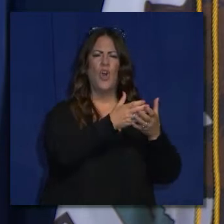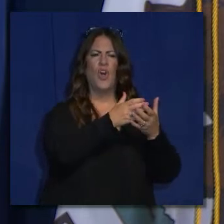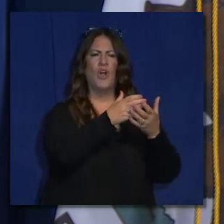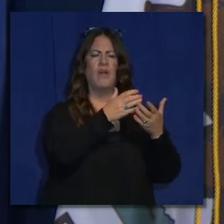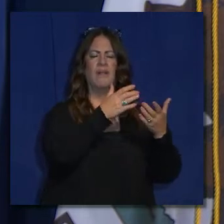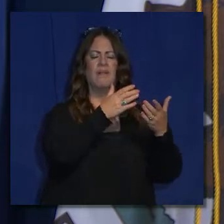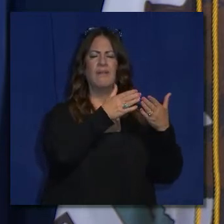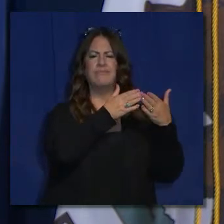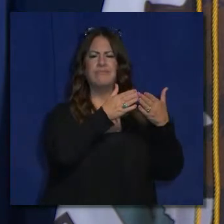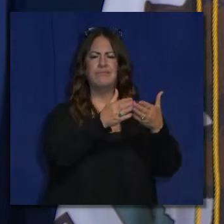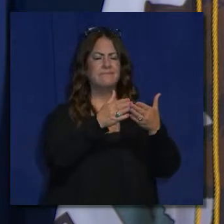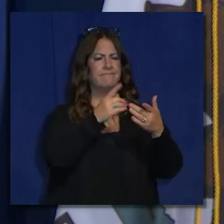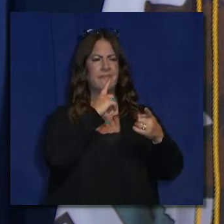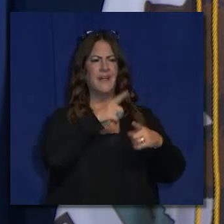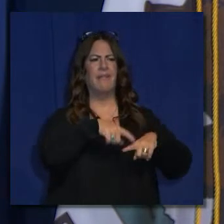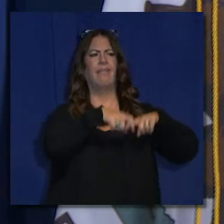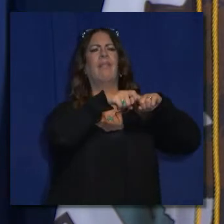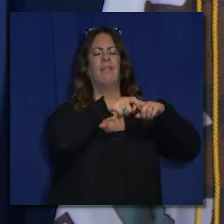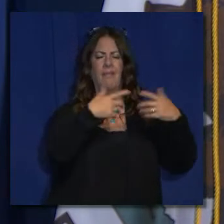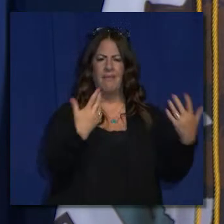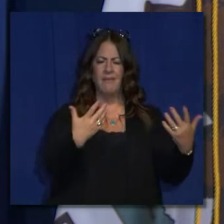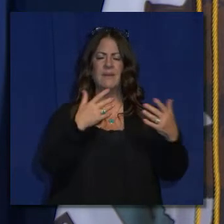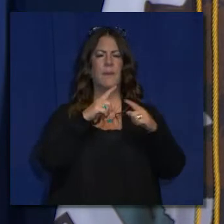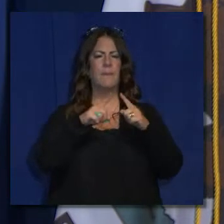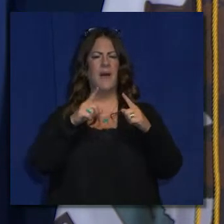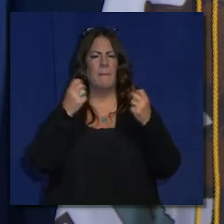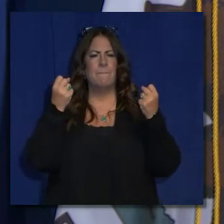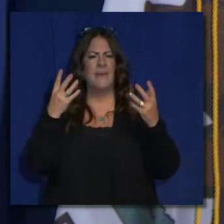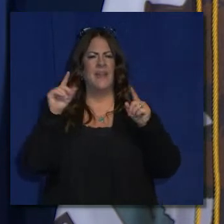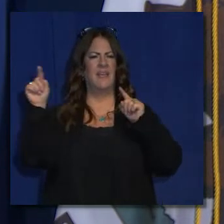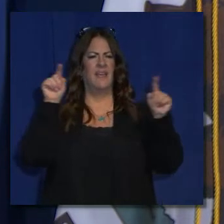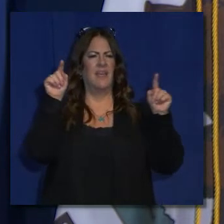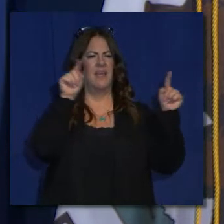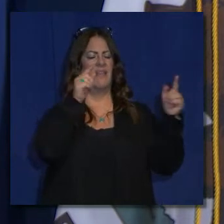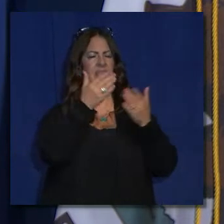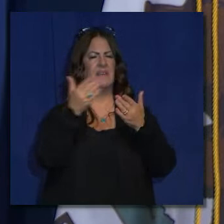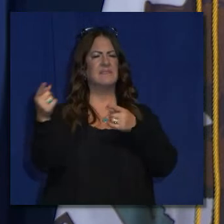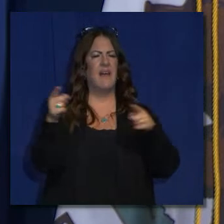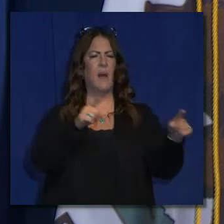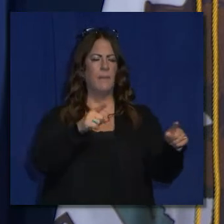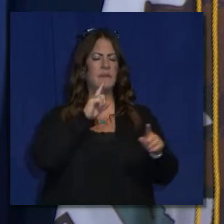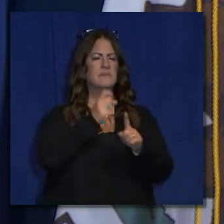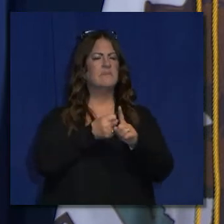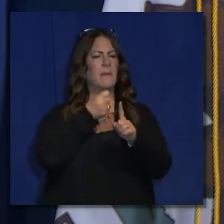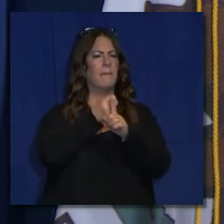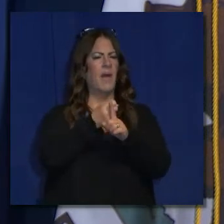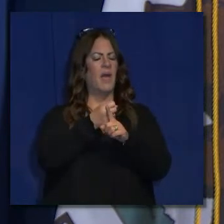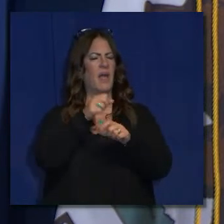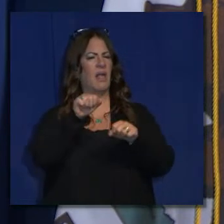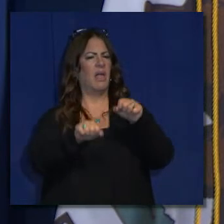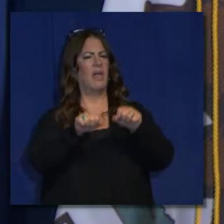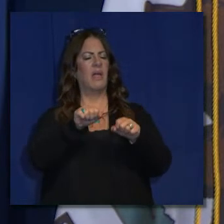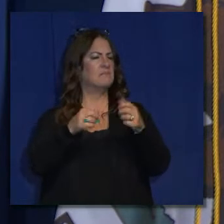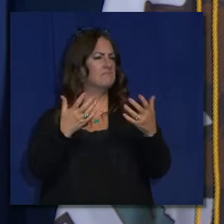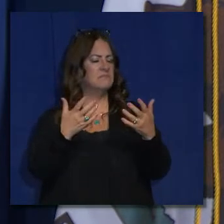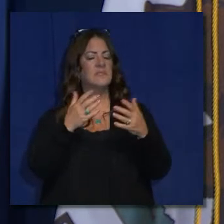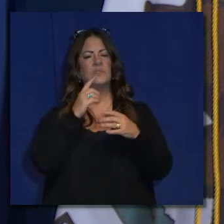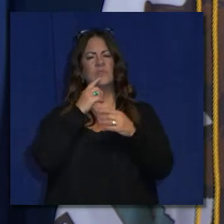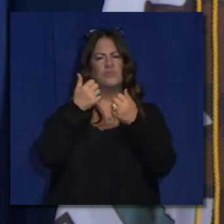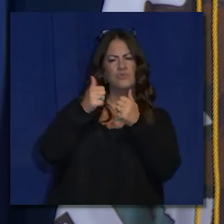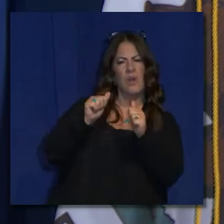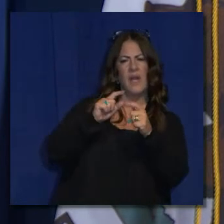Reserve being much more clear about the actions that they're taking to try and get a handle